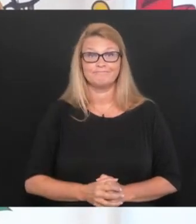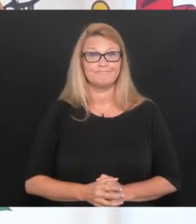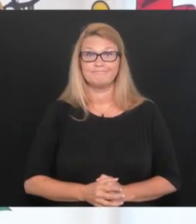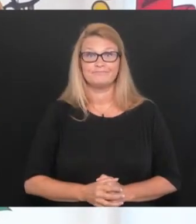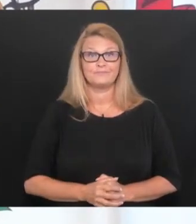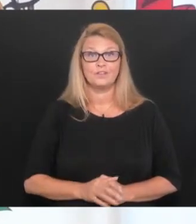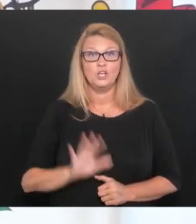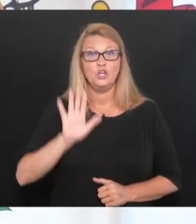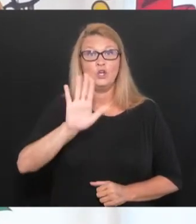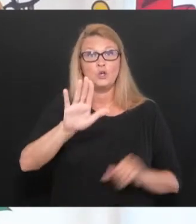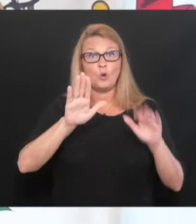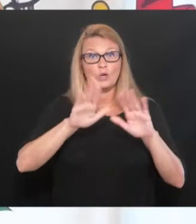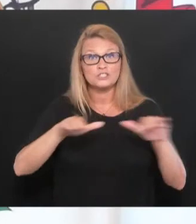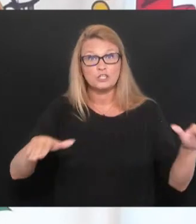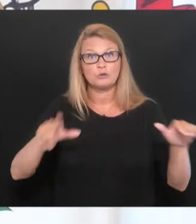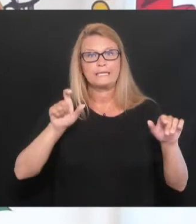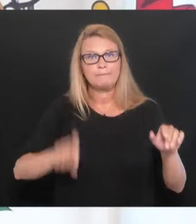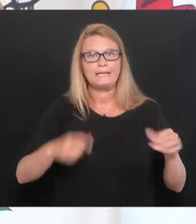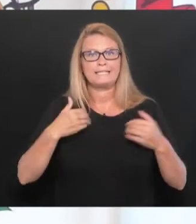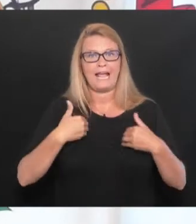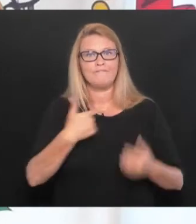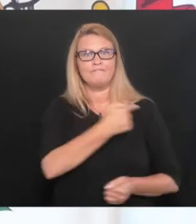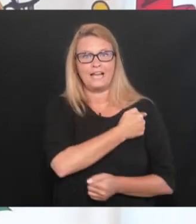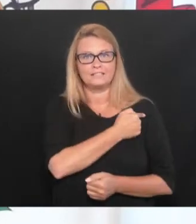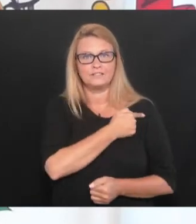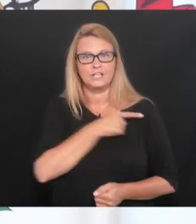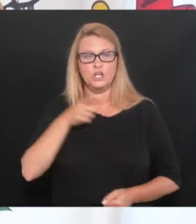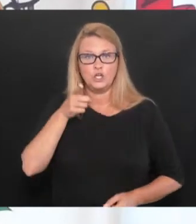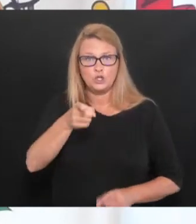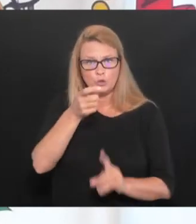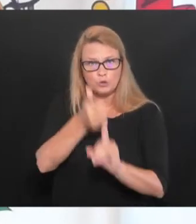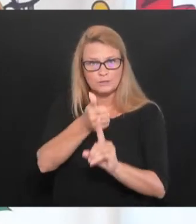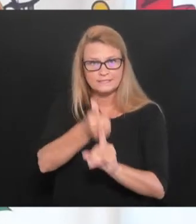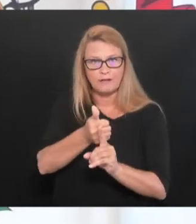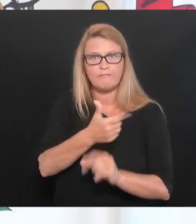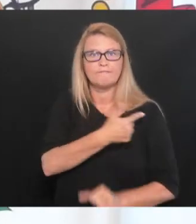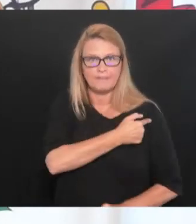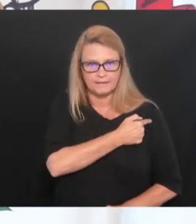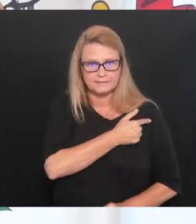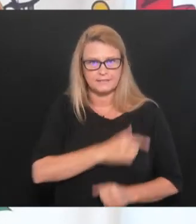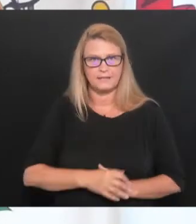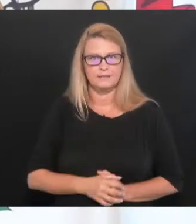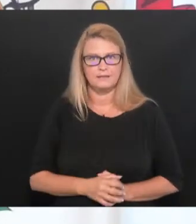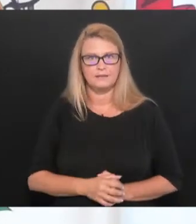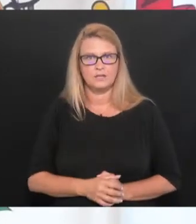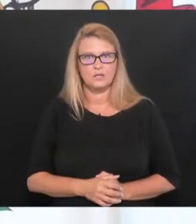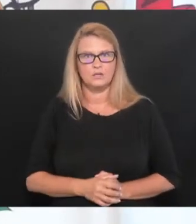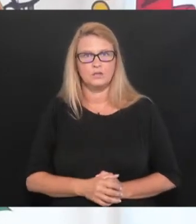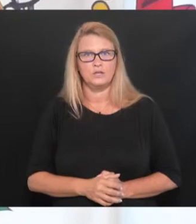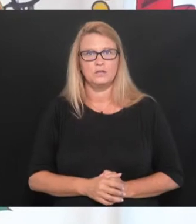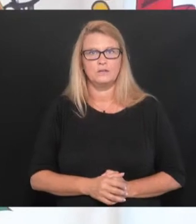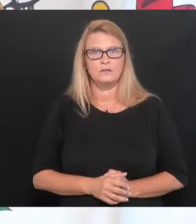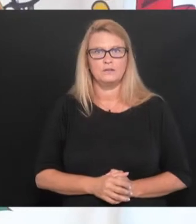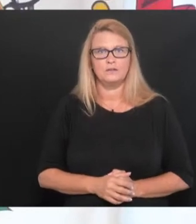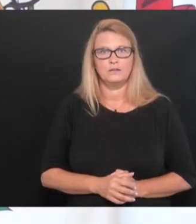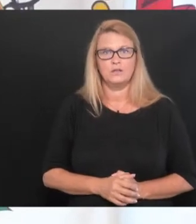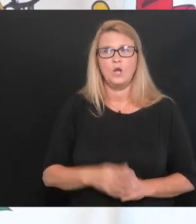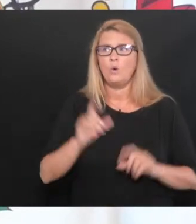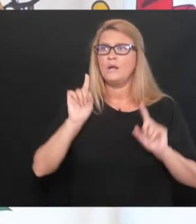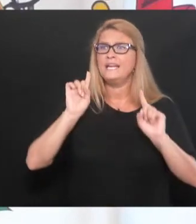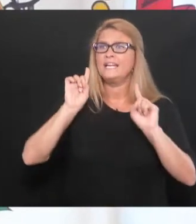Your kids need to be vaccinated. You need to be vaccinated. We need to be going and enjoying the state